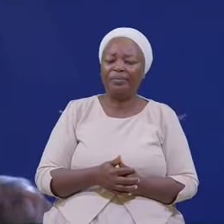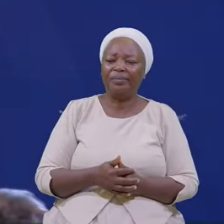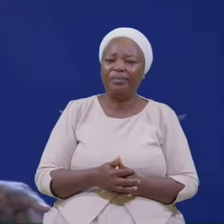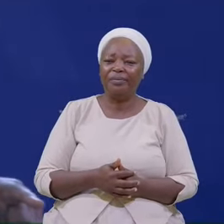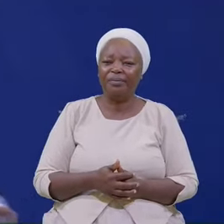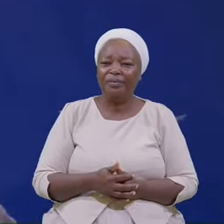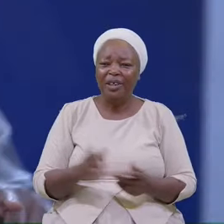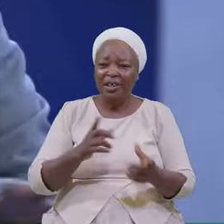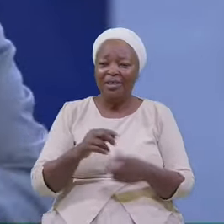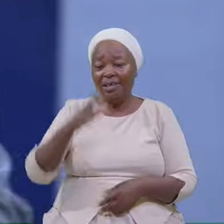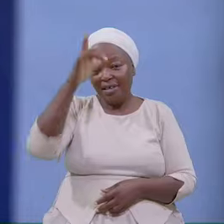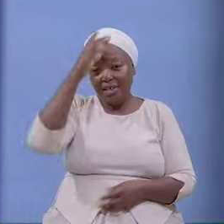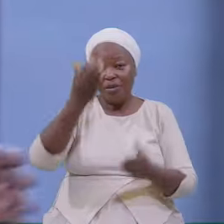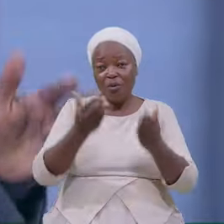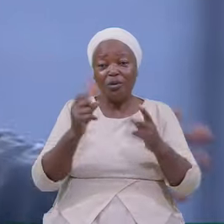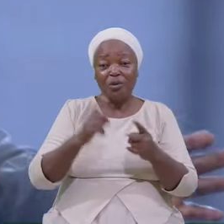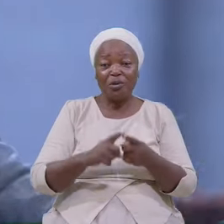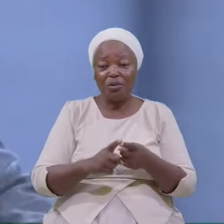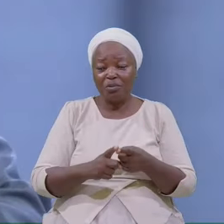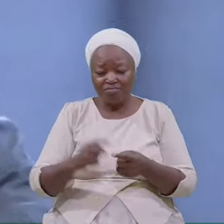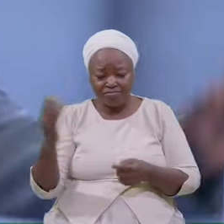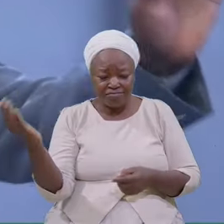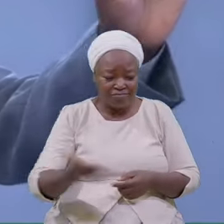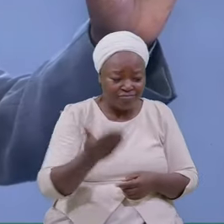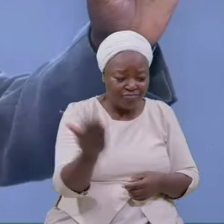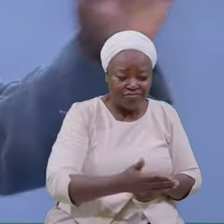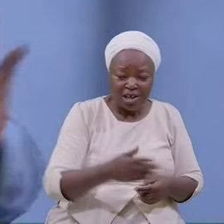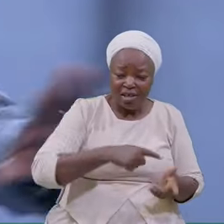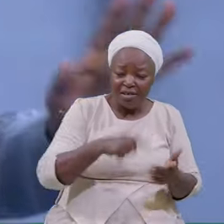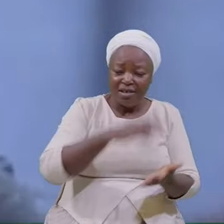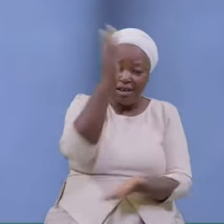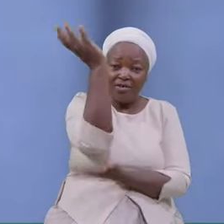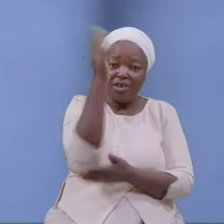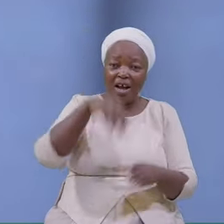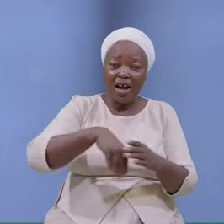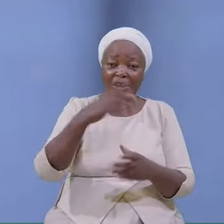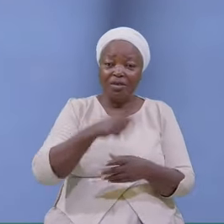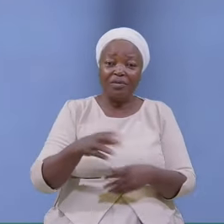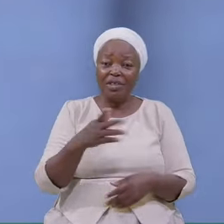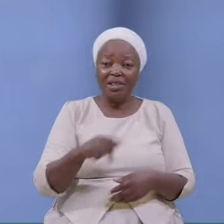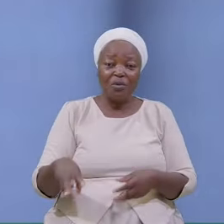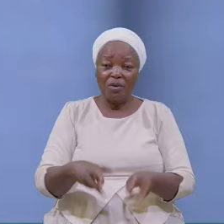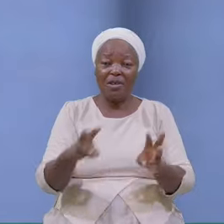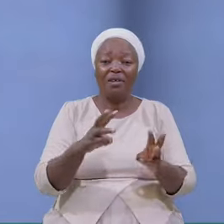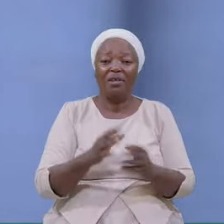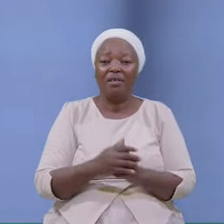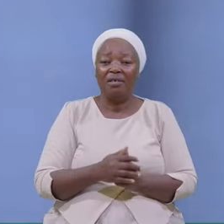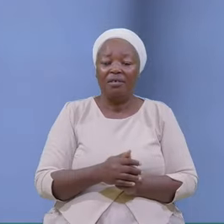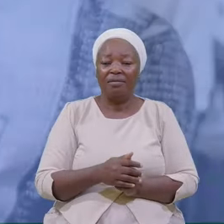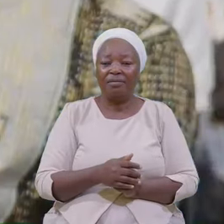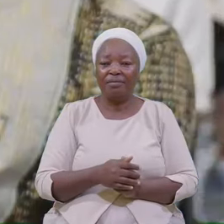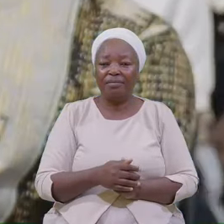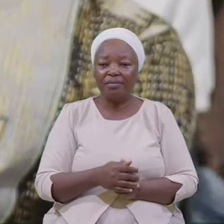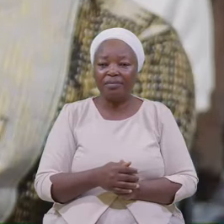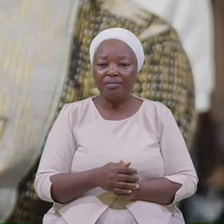daddy wants to clear this tree out of his field. Si papa veut